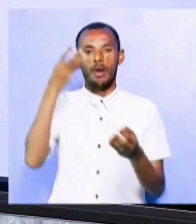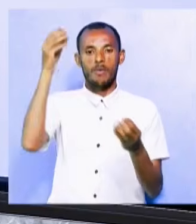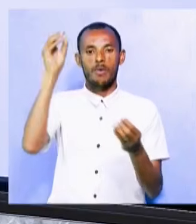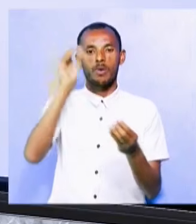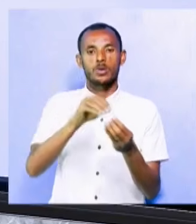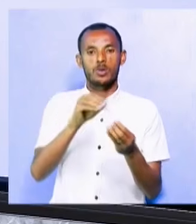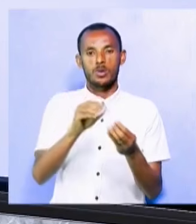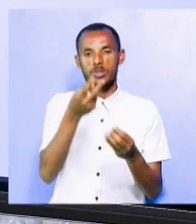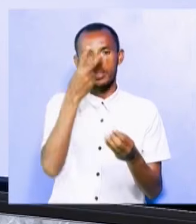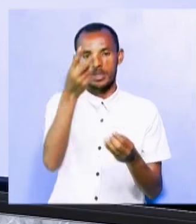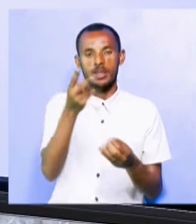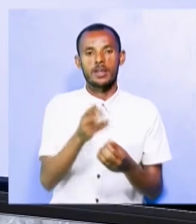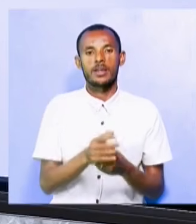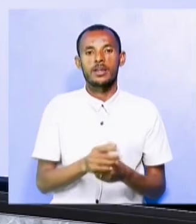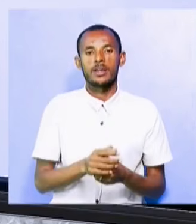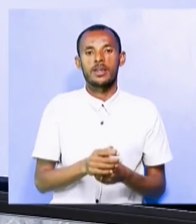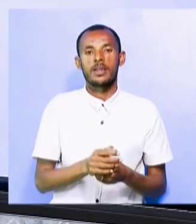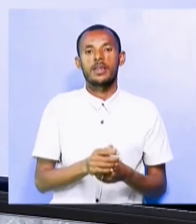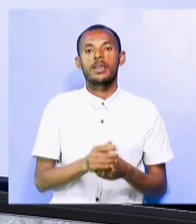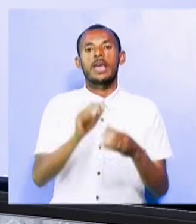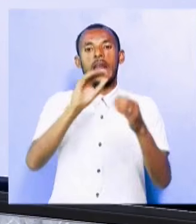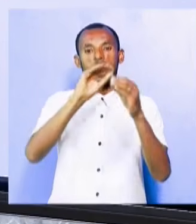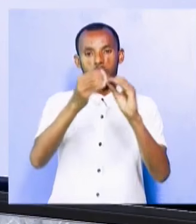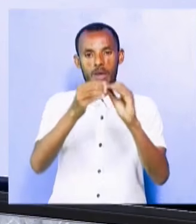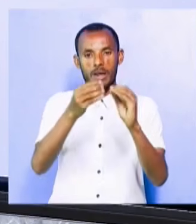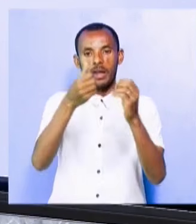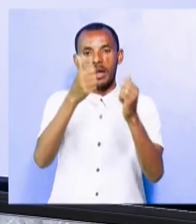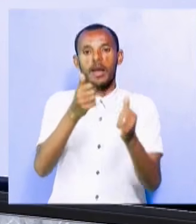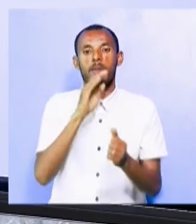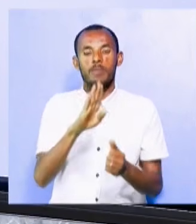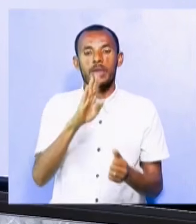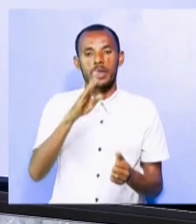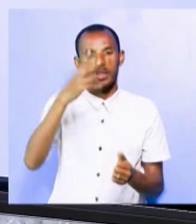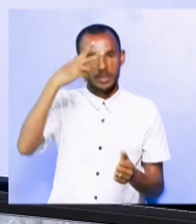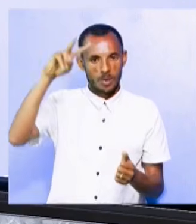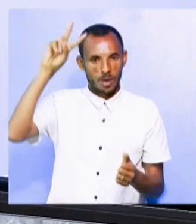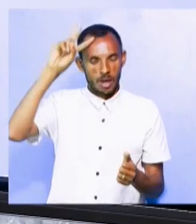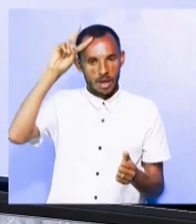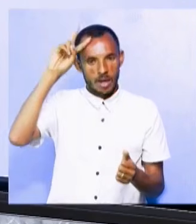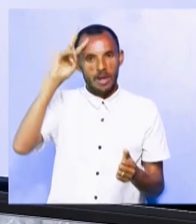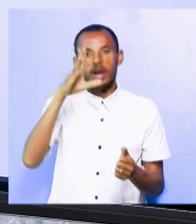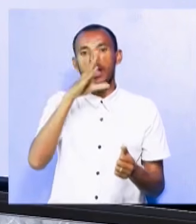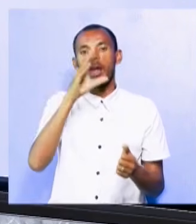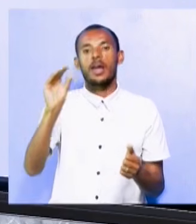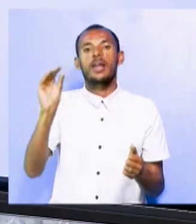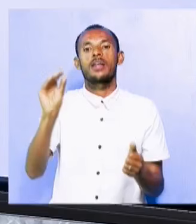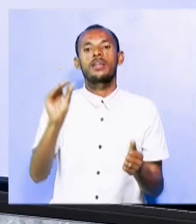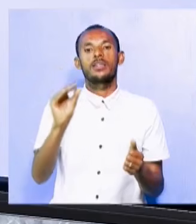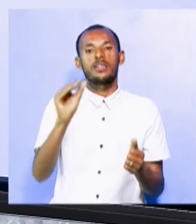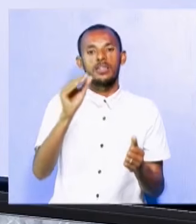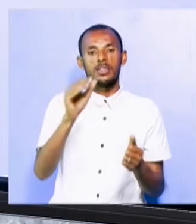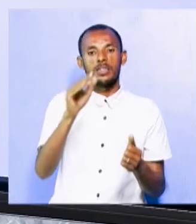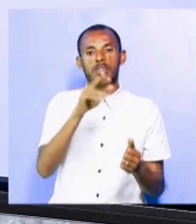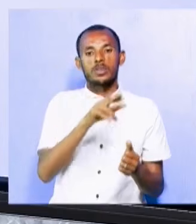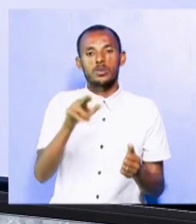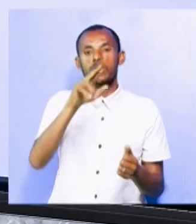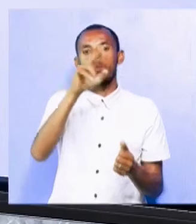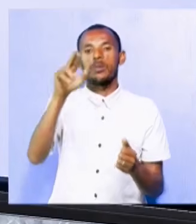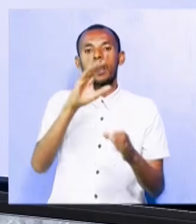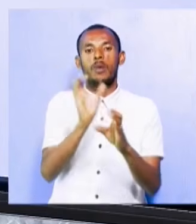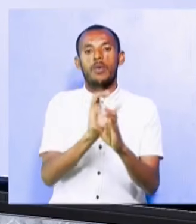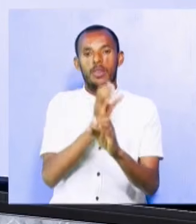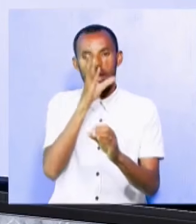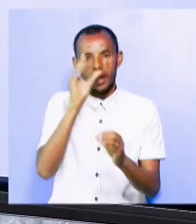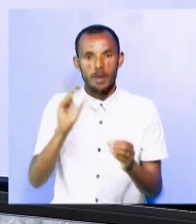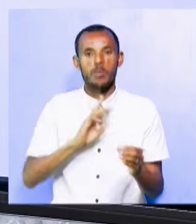seen how a number can be squared, how square roots can be calculated, and we've seen